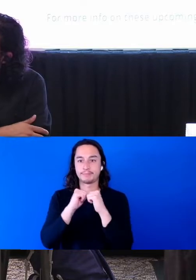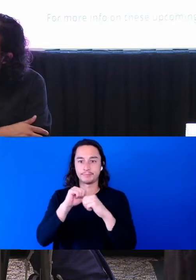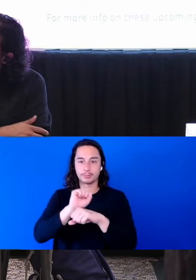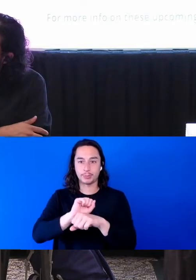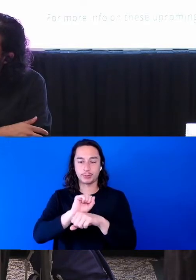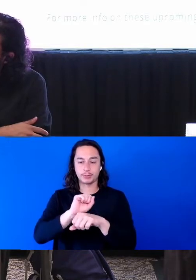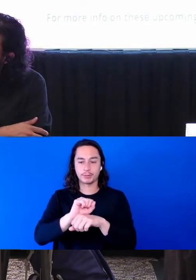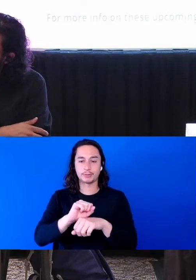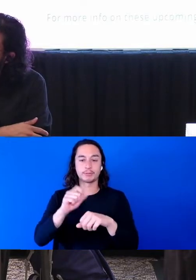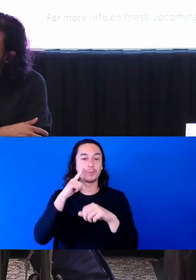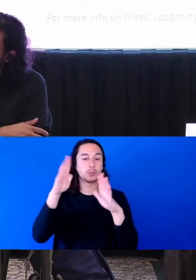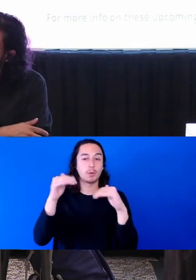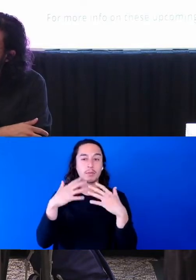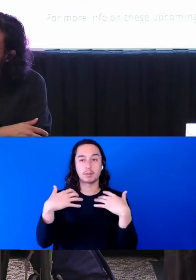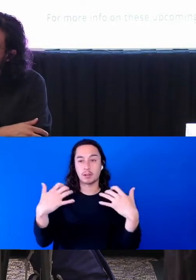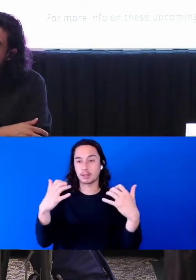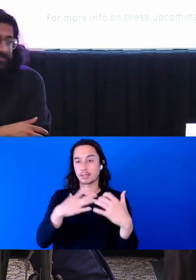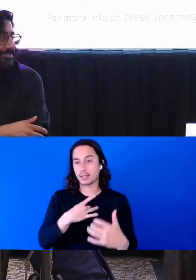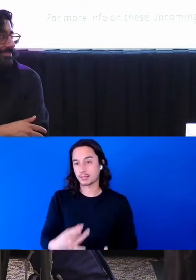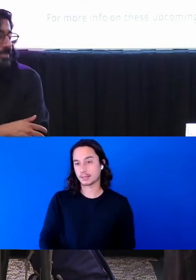get the audience.